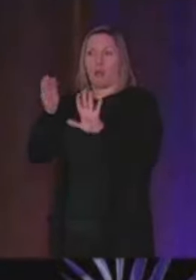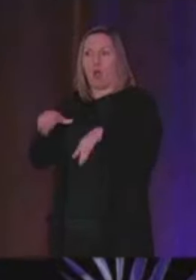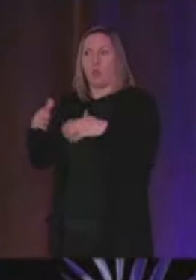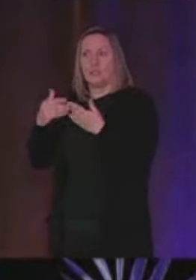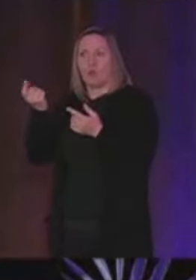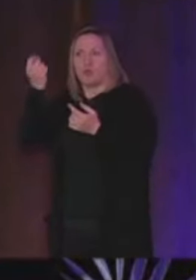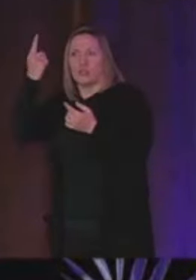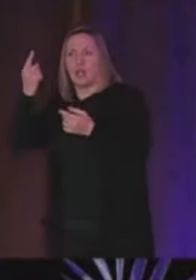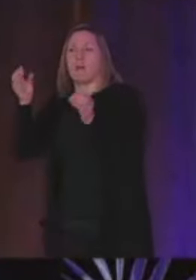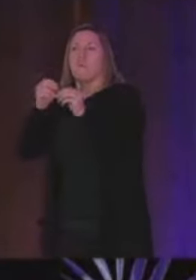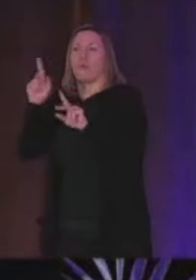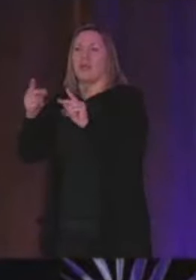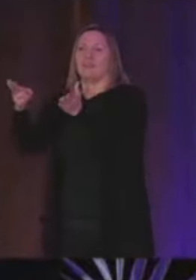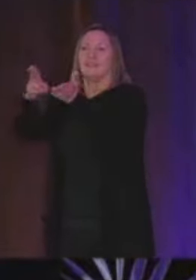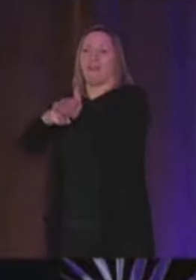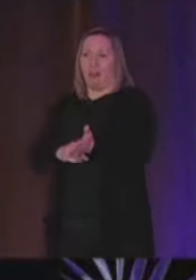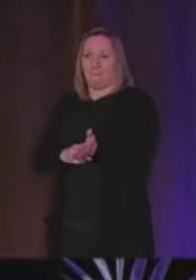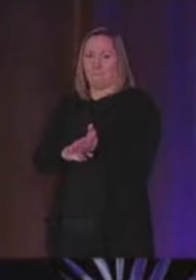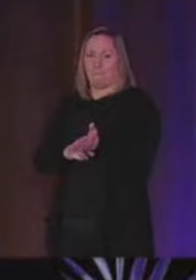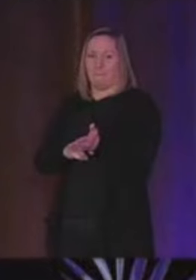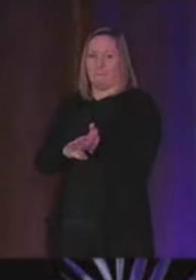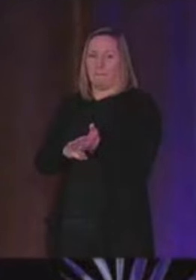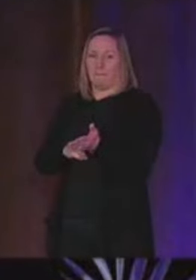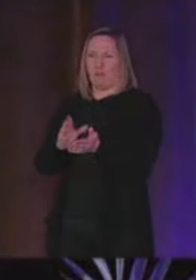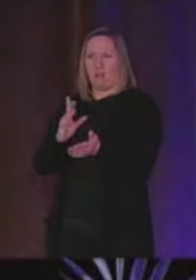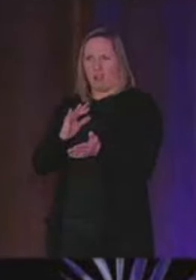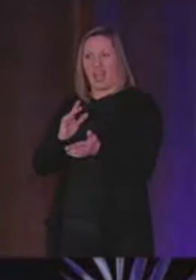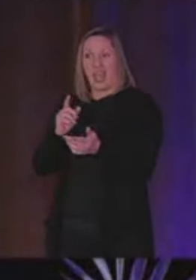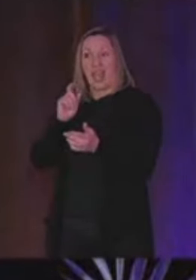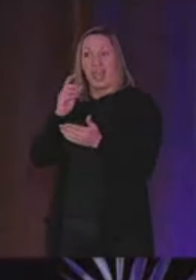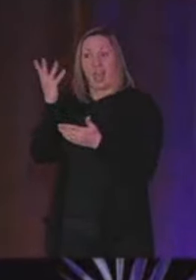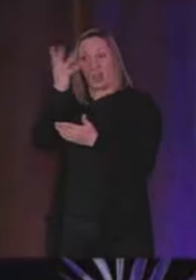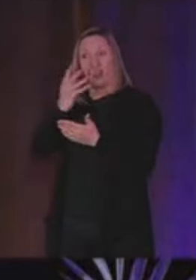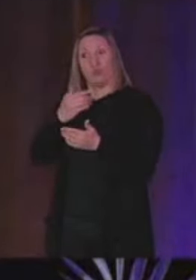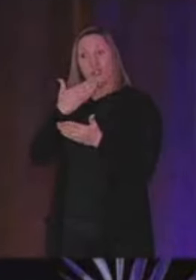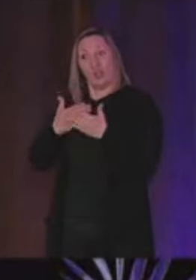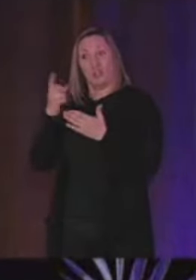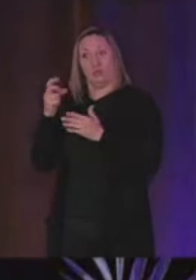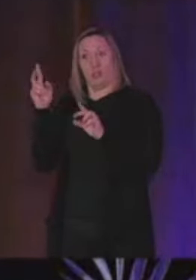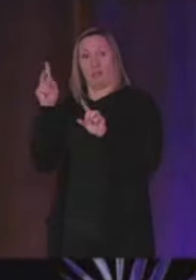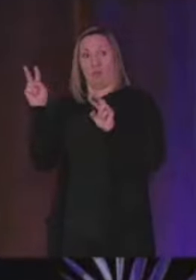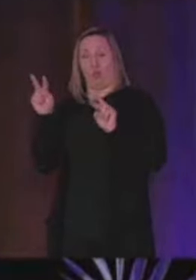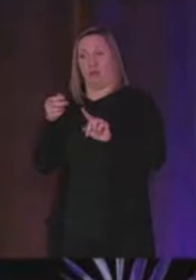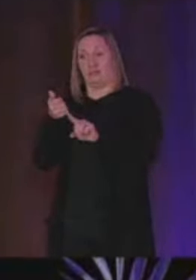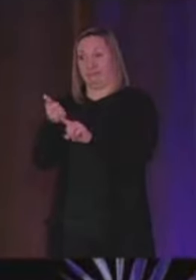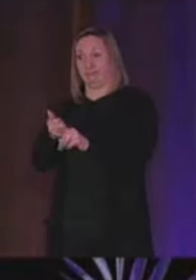signups. That Scrollytelling looks really good. You should check it out.